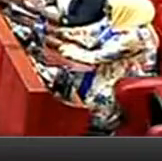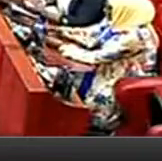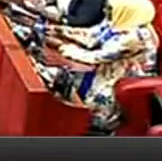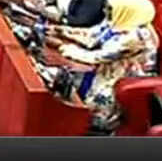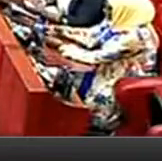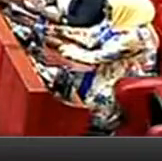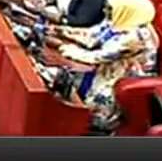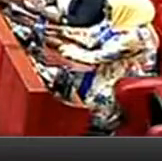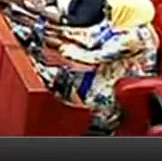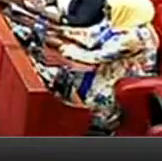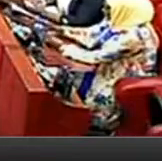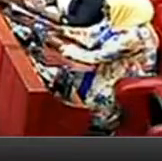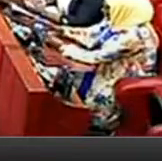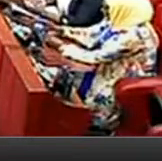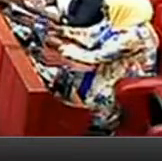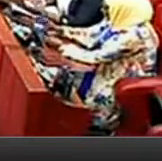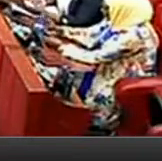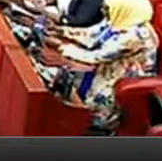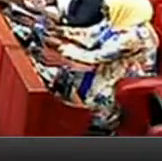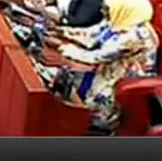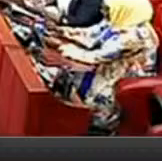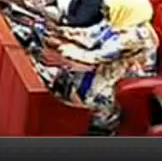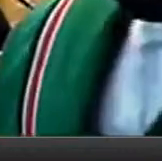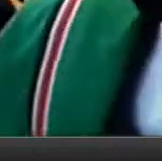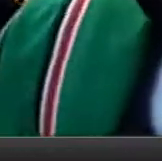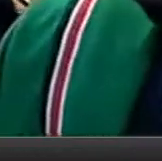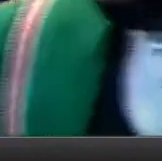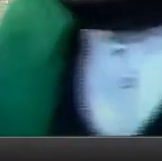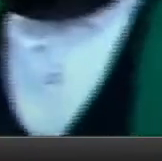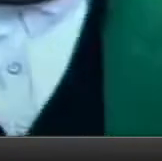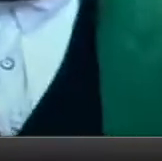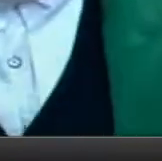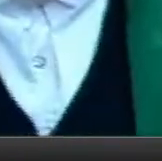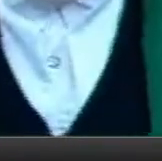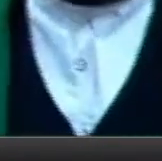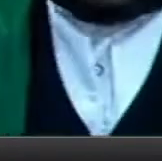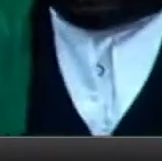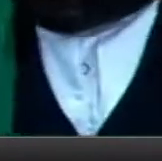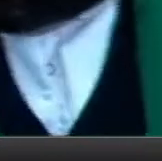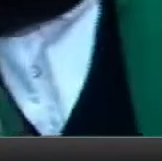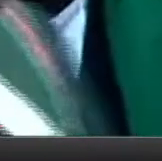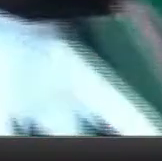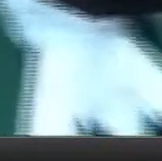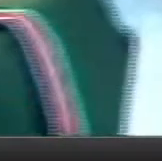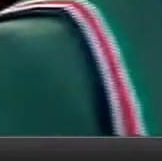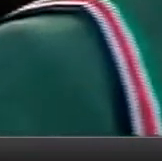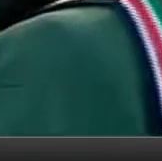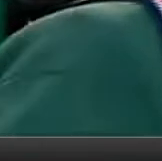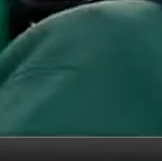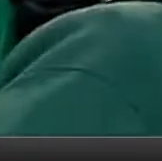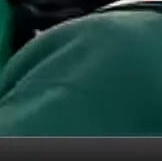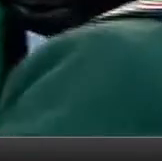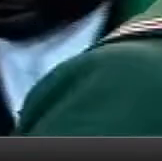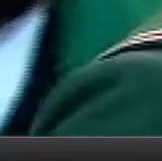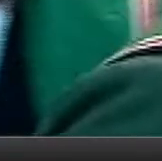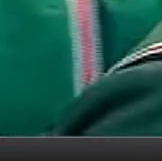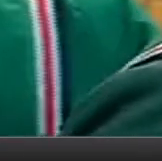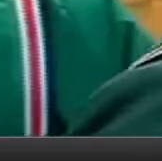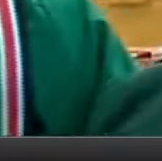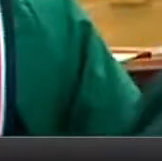And you can go to either side, it doesn't matter, but get in there. Sergeant, give them way.